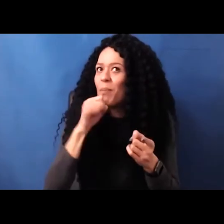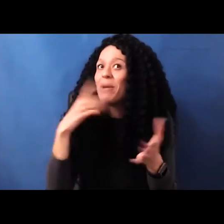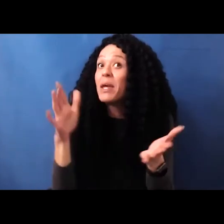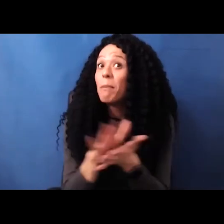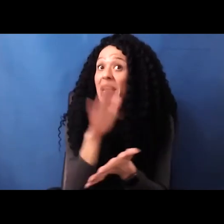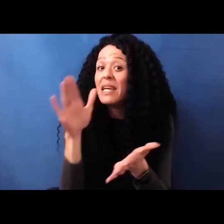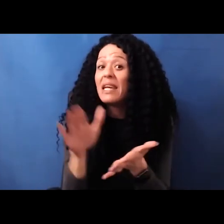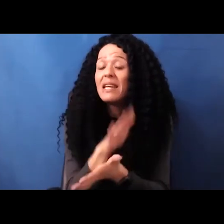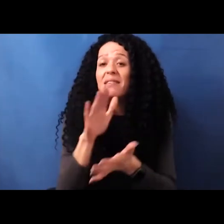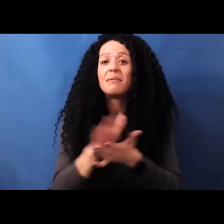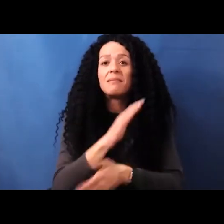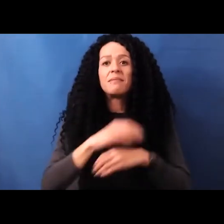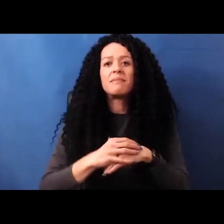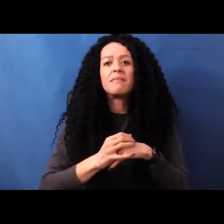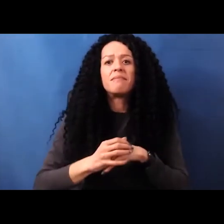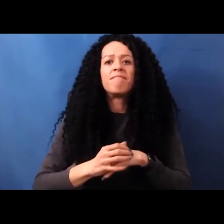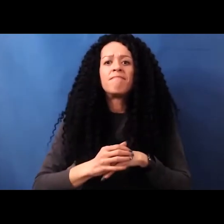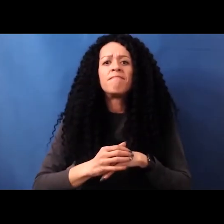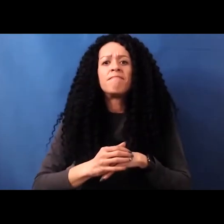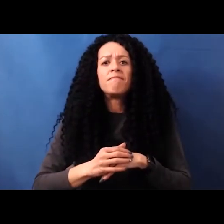be pleased.